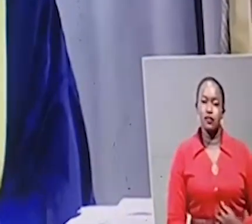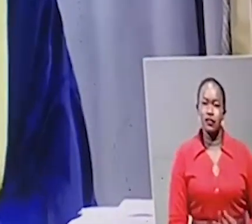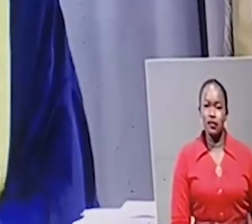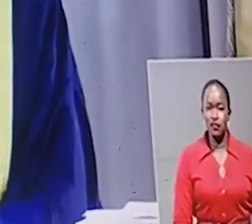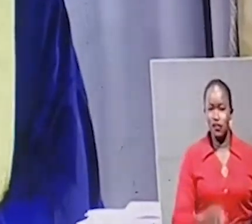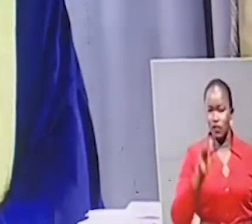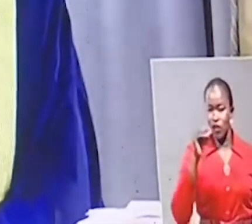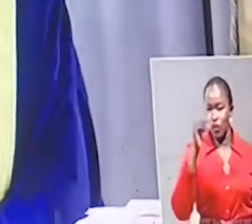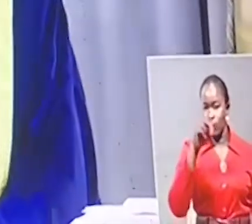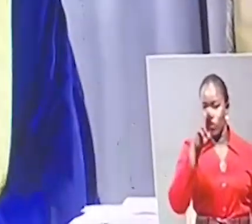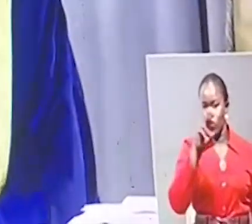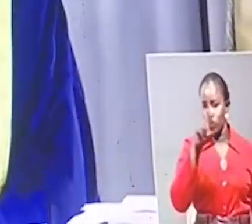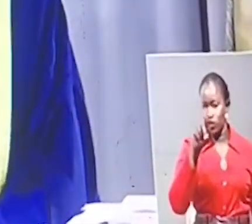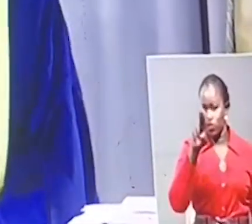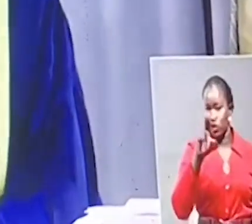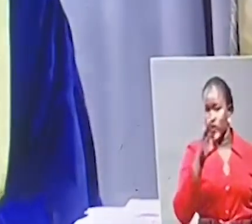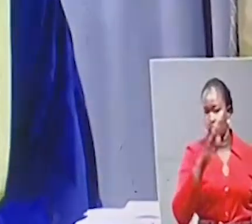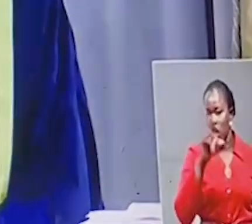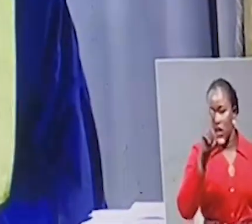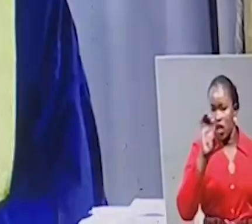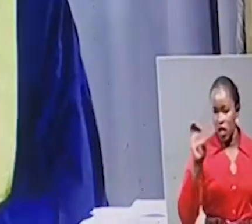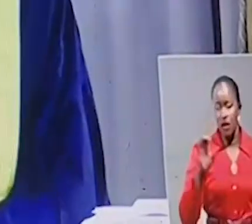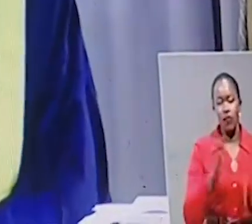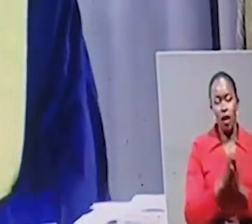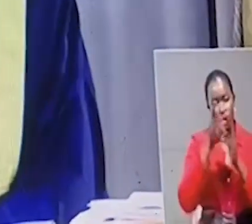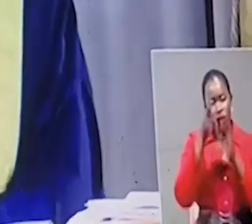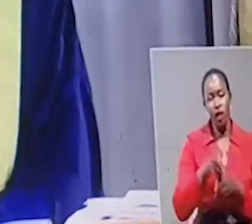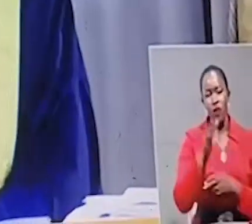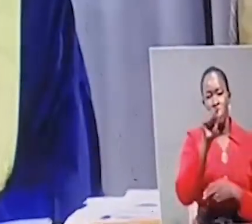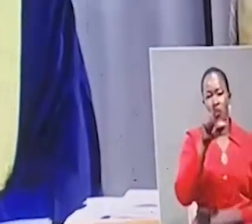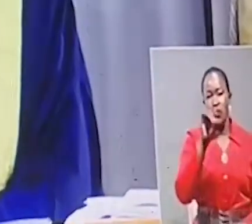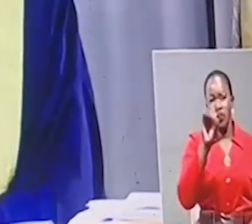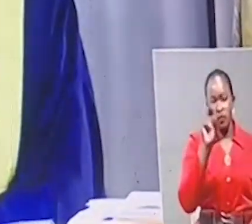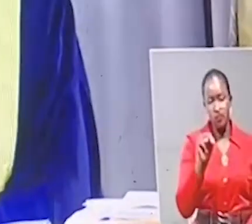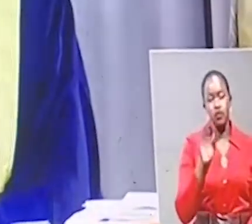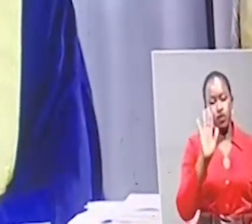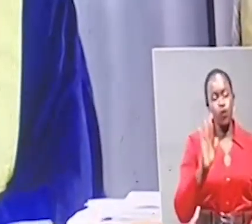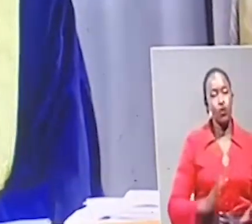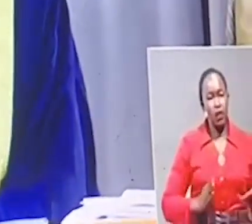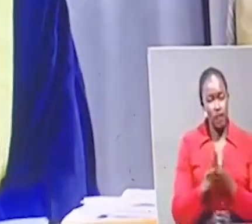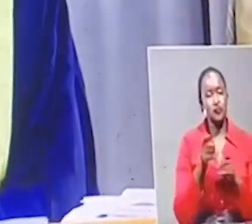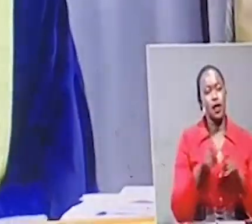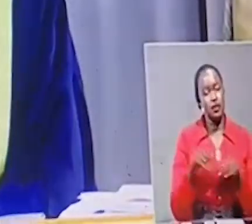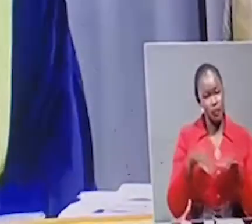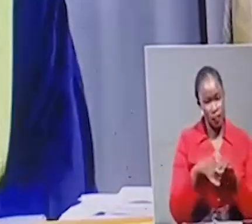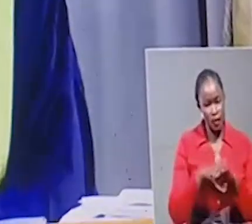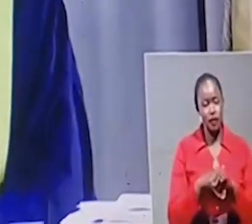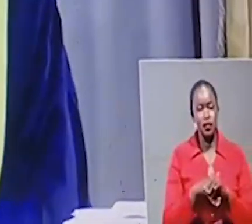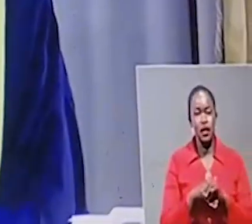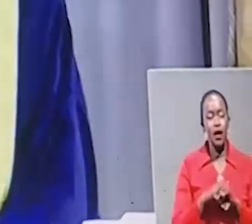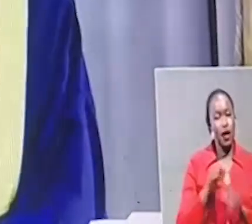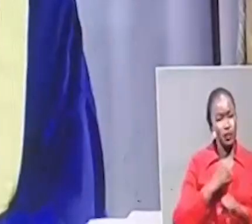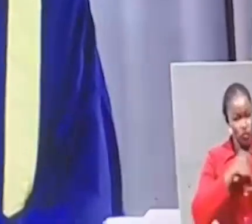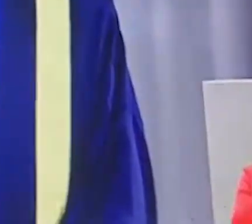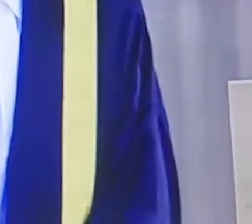Oguzuri, and Honorable Arion. Indeed, your rights as members are protected. You have